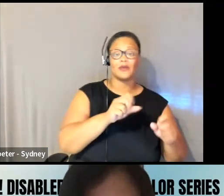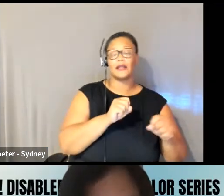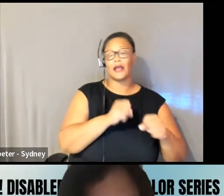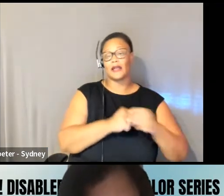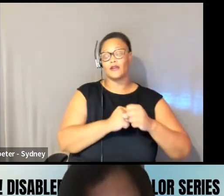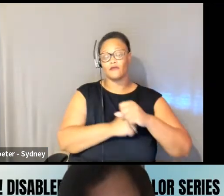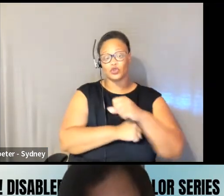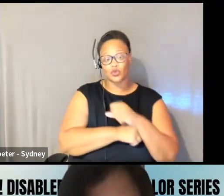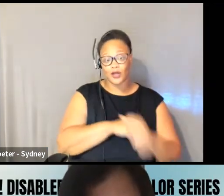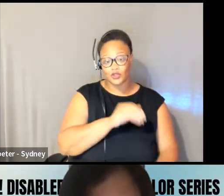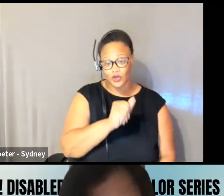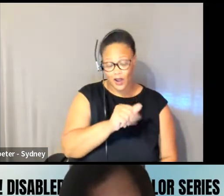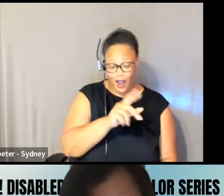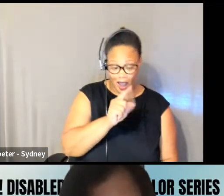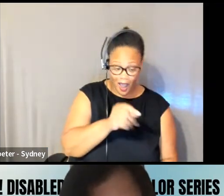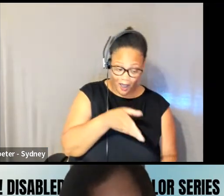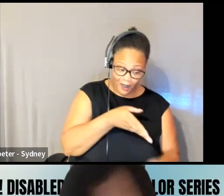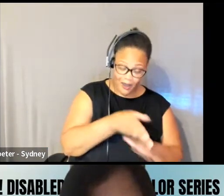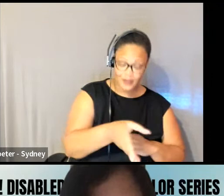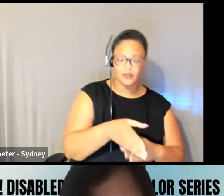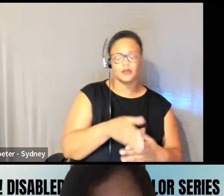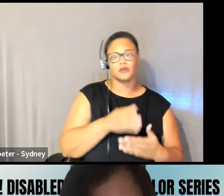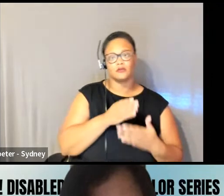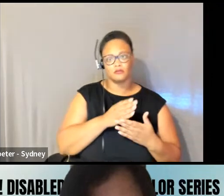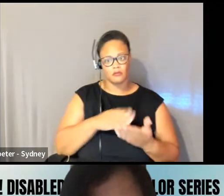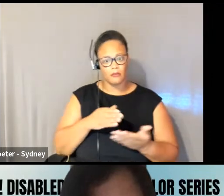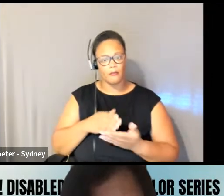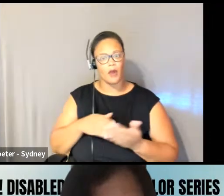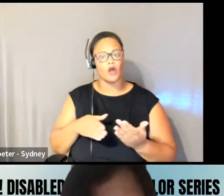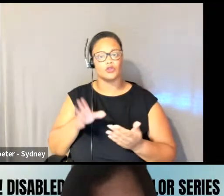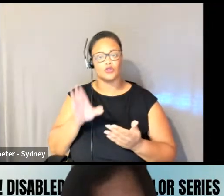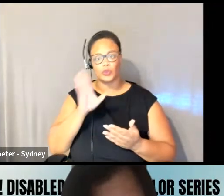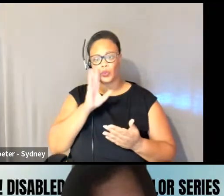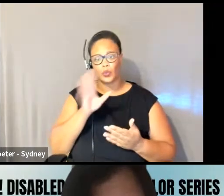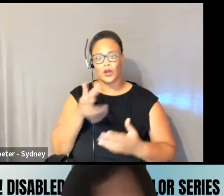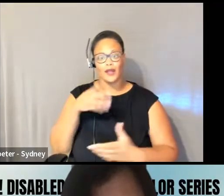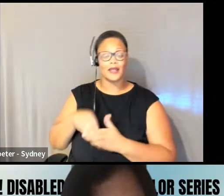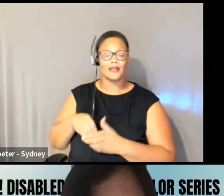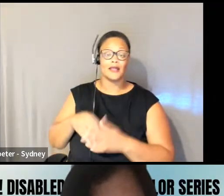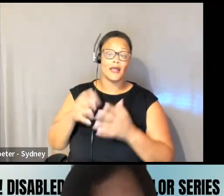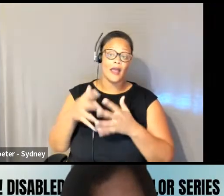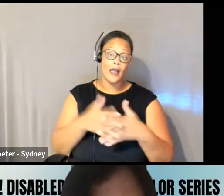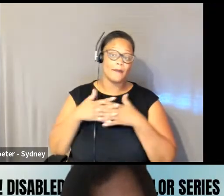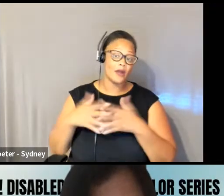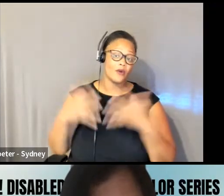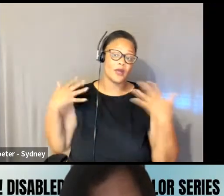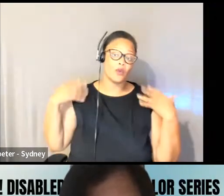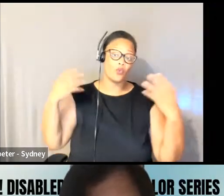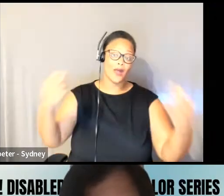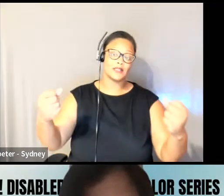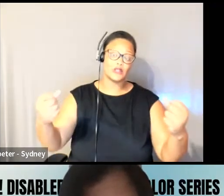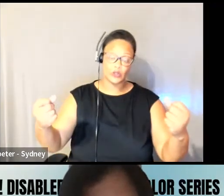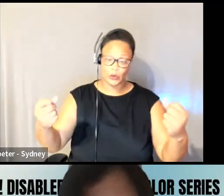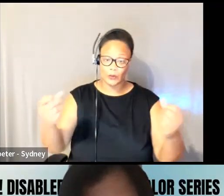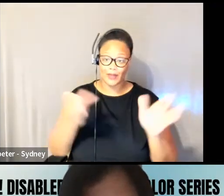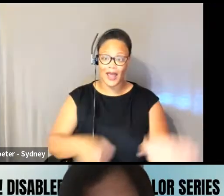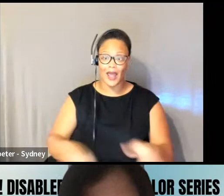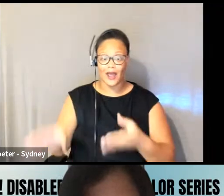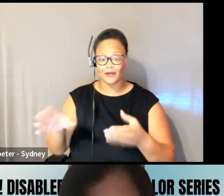and also parts of it that are key that were in the American Rescue Plan. So at least